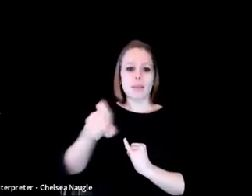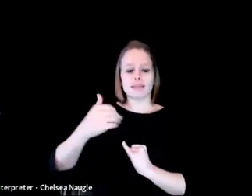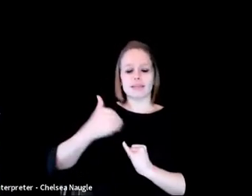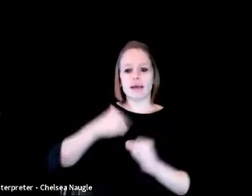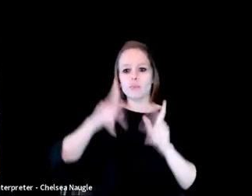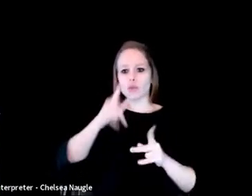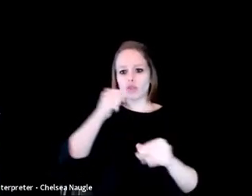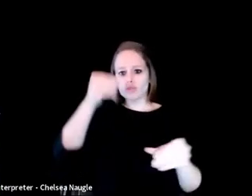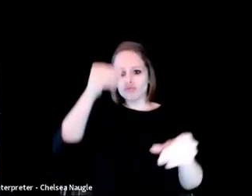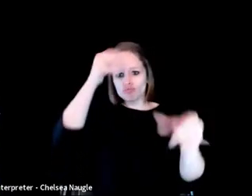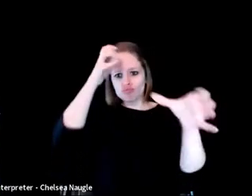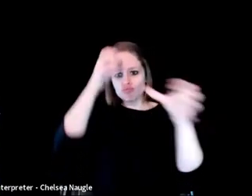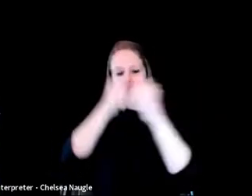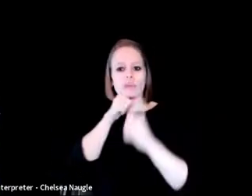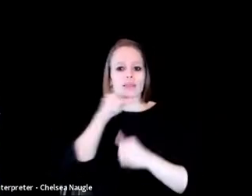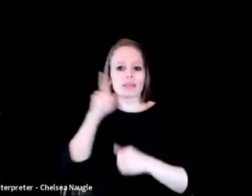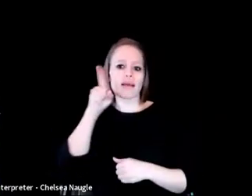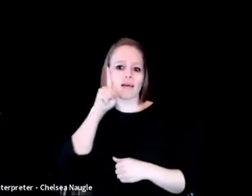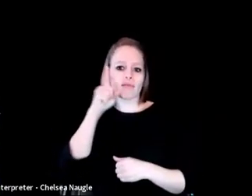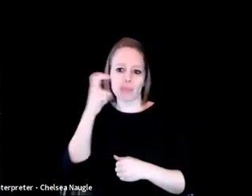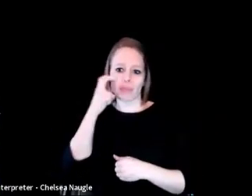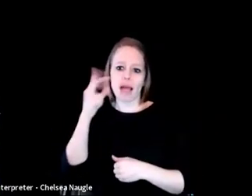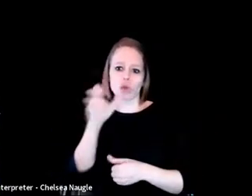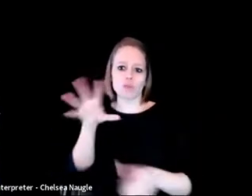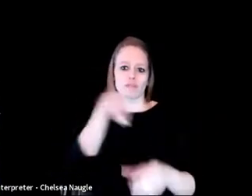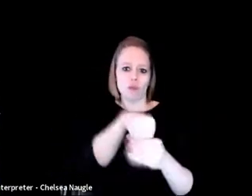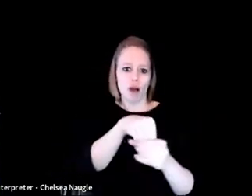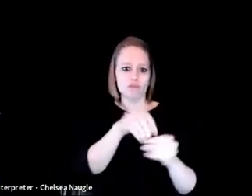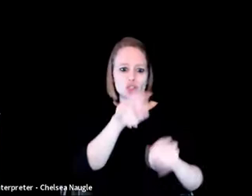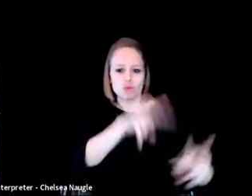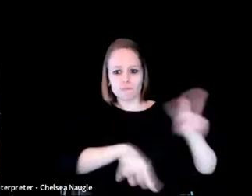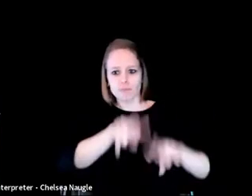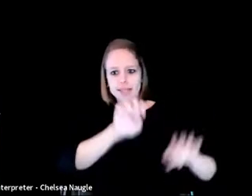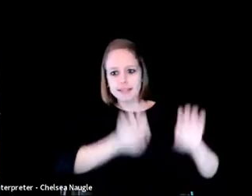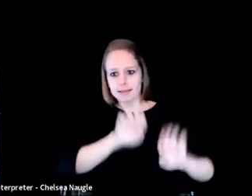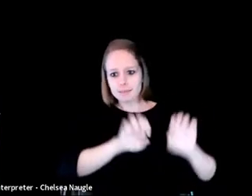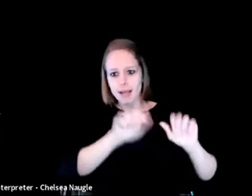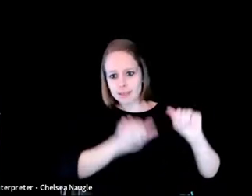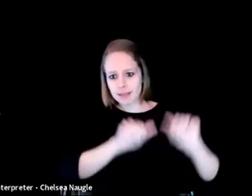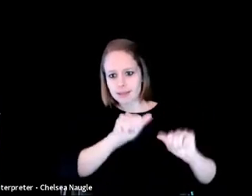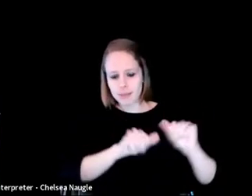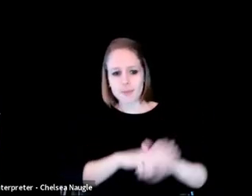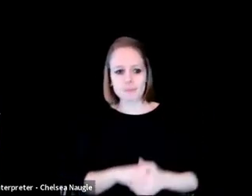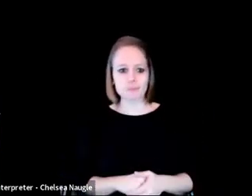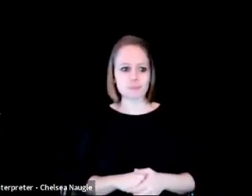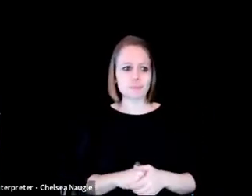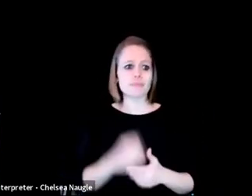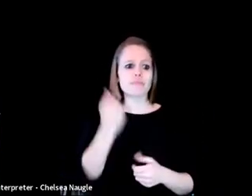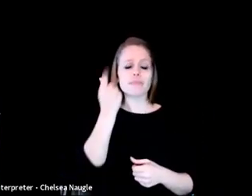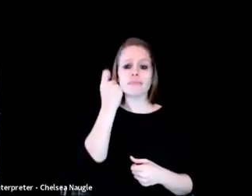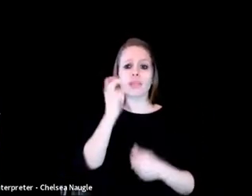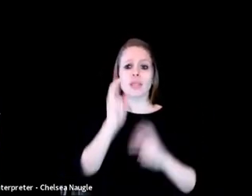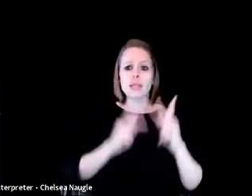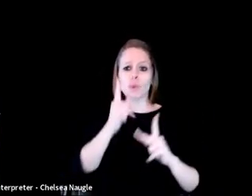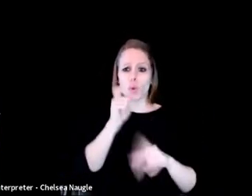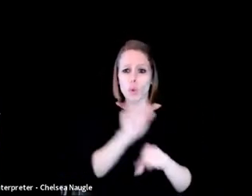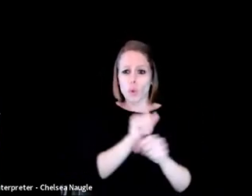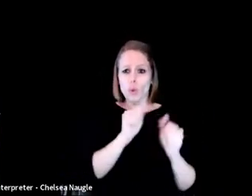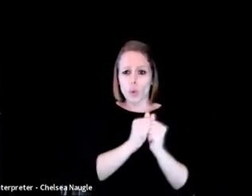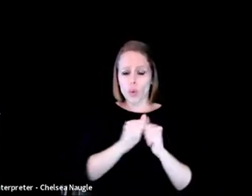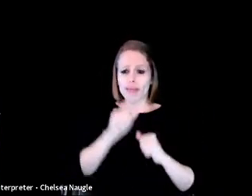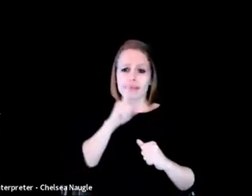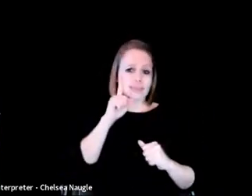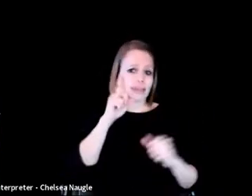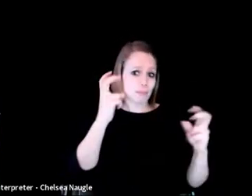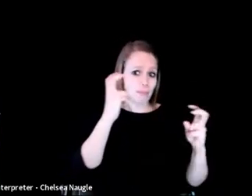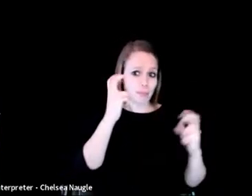blindness. And as we all, well, many of us out there in the field know of education, especially those of us working with kids who are deaf blind,